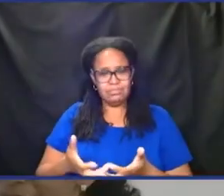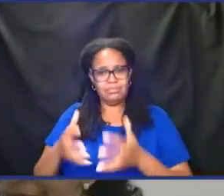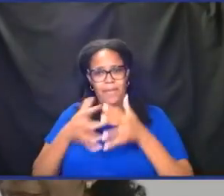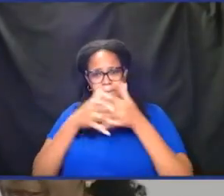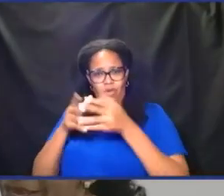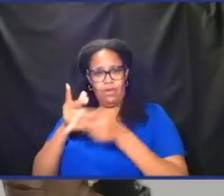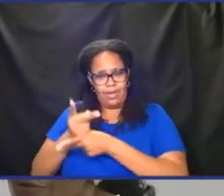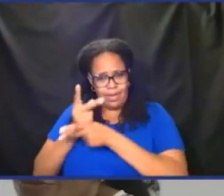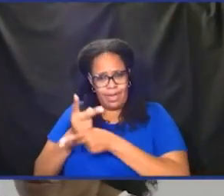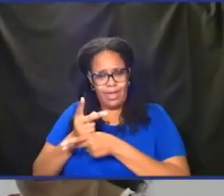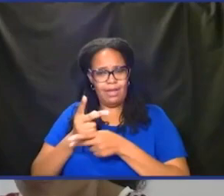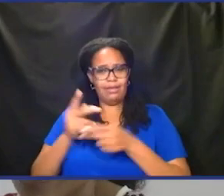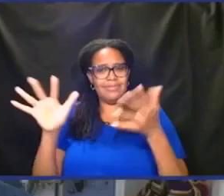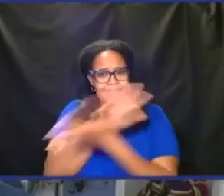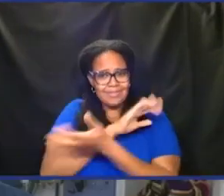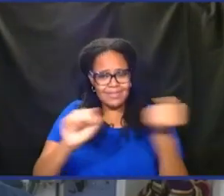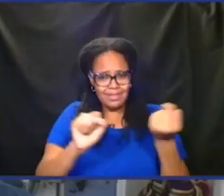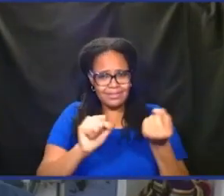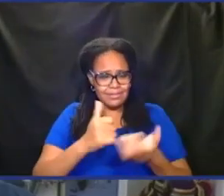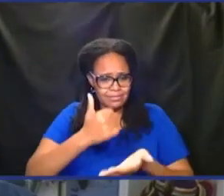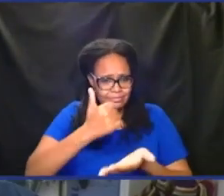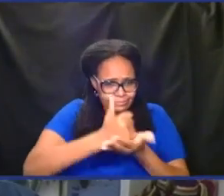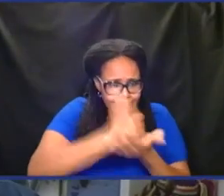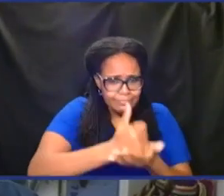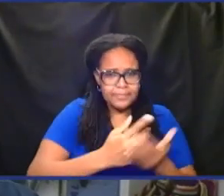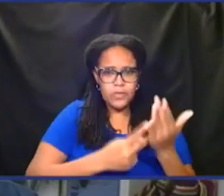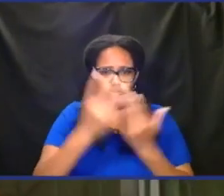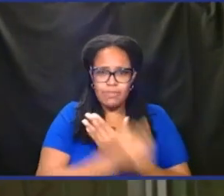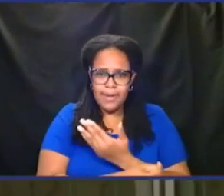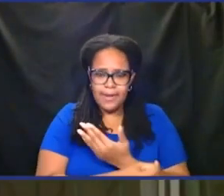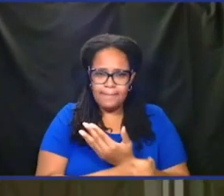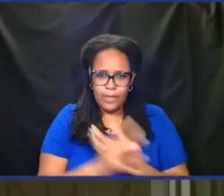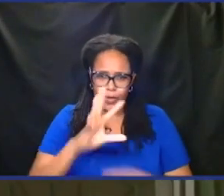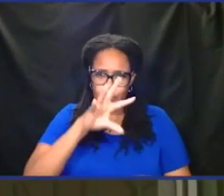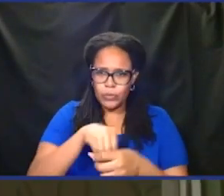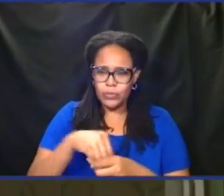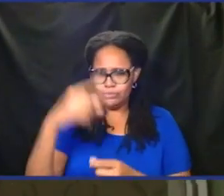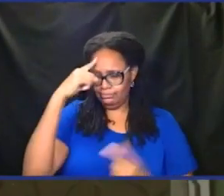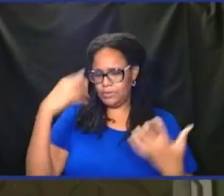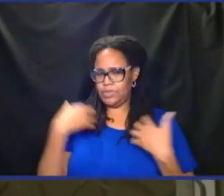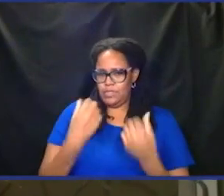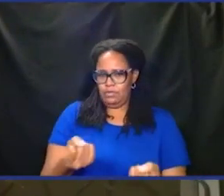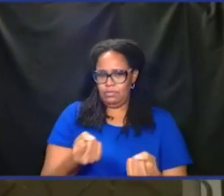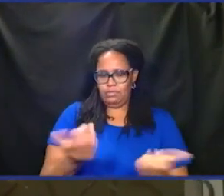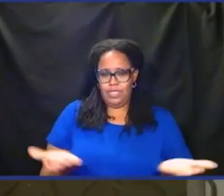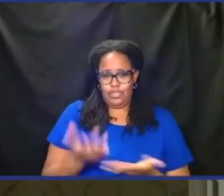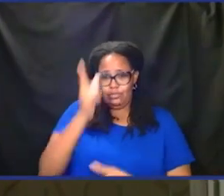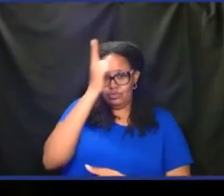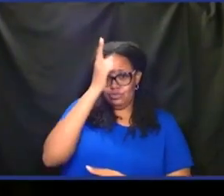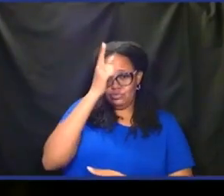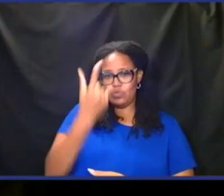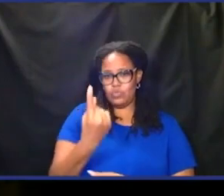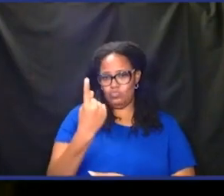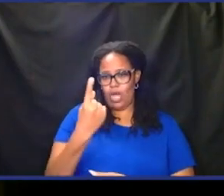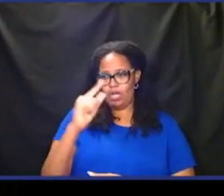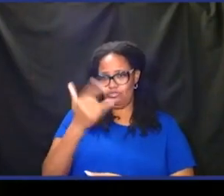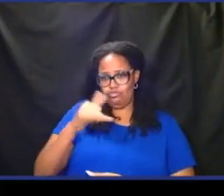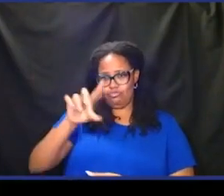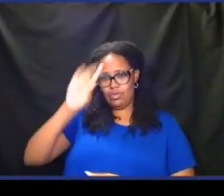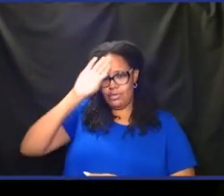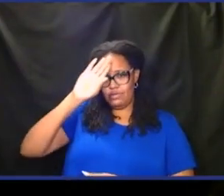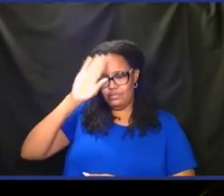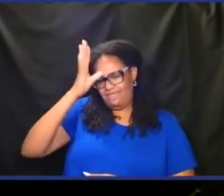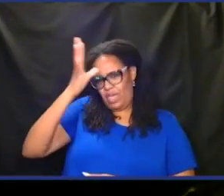programs include support for mental health. Here in Jordan, one grandfather knows the value of such